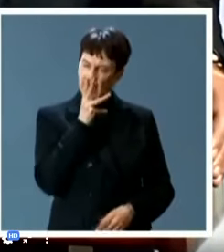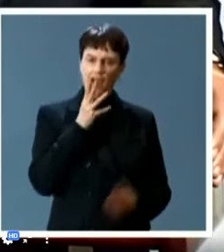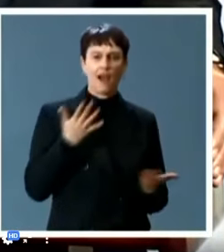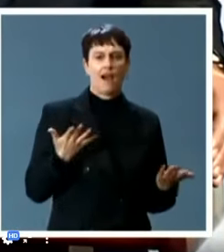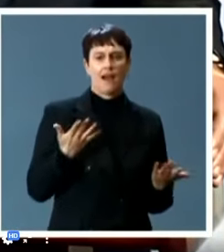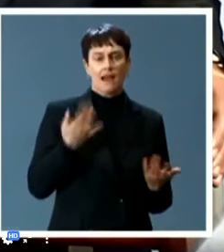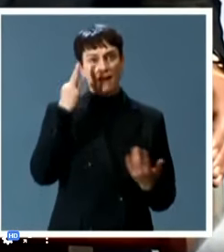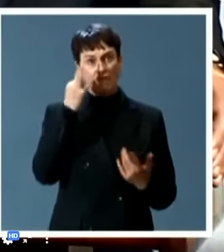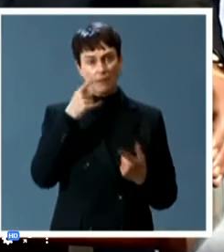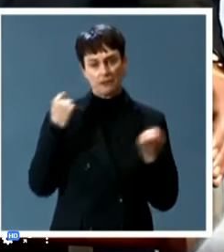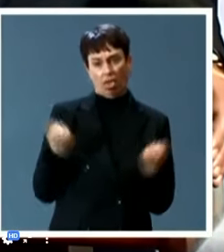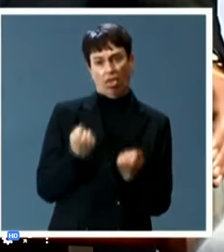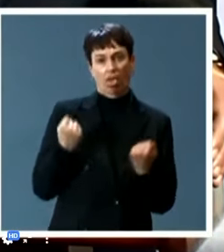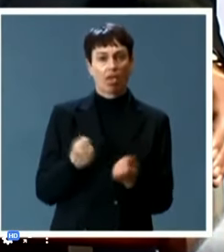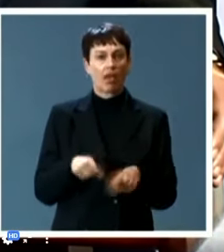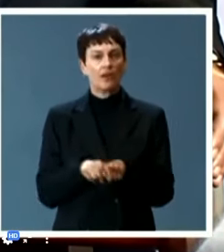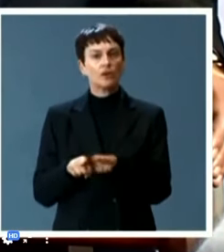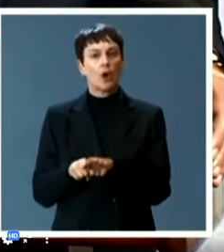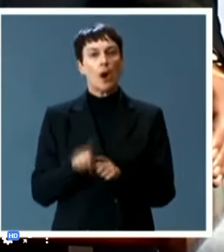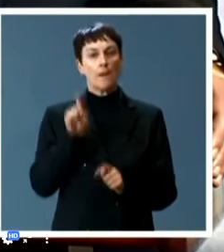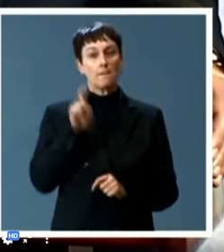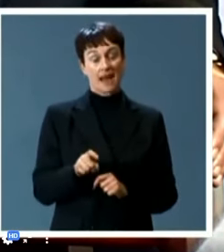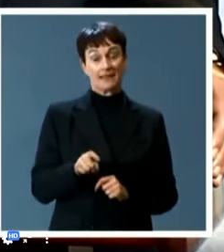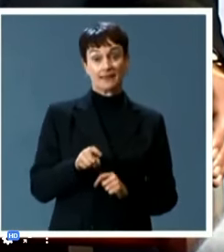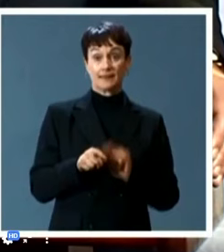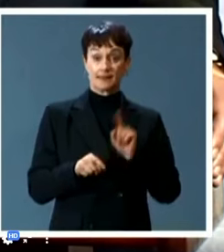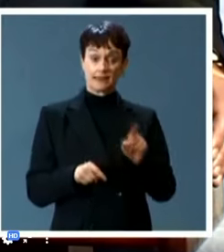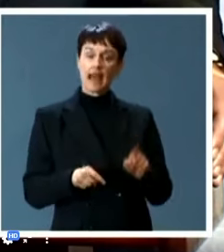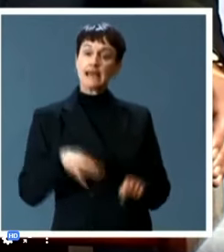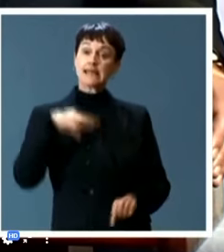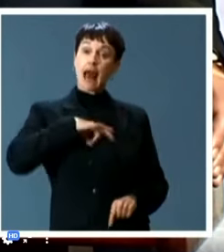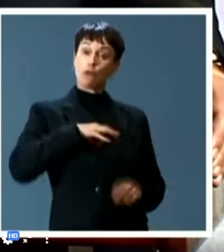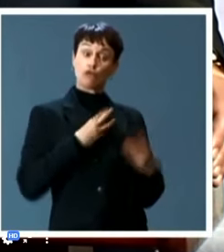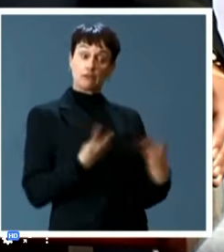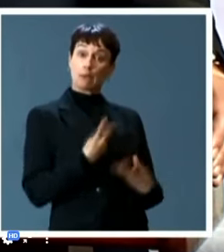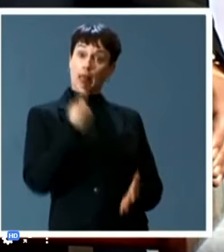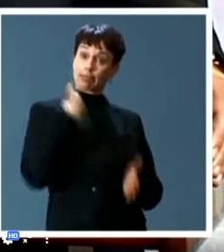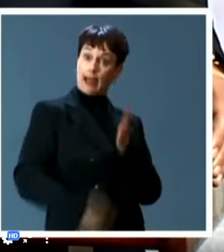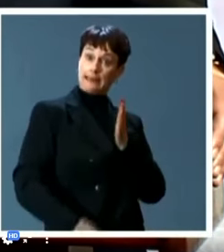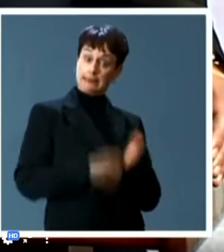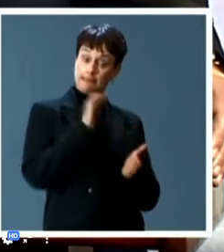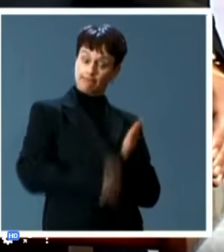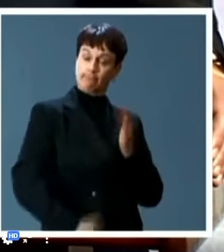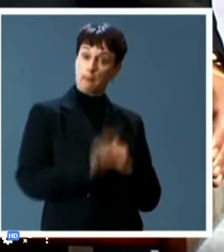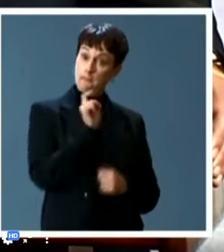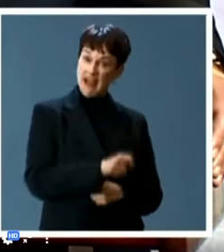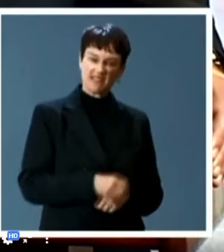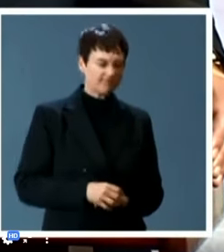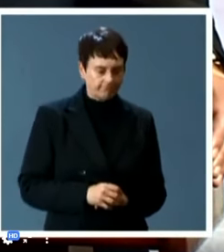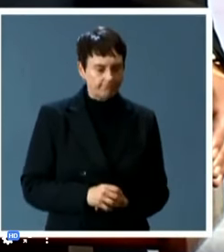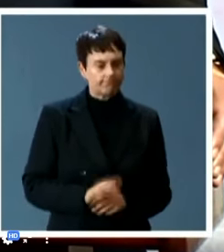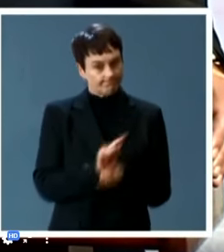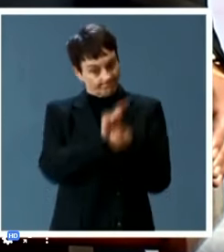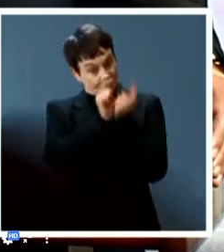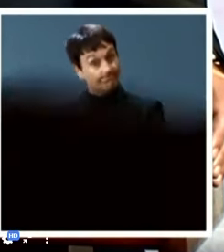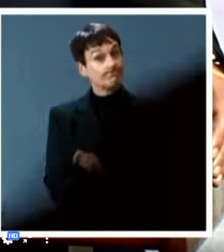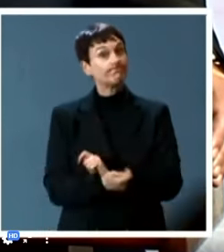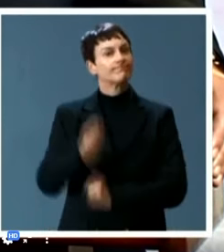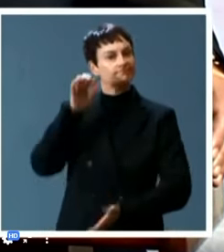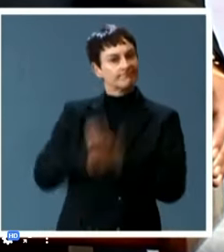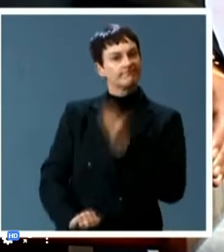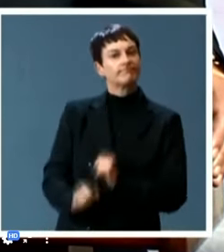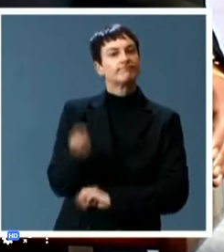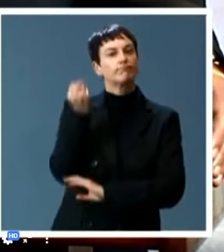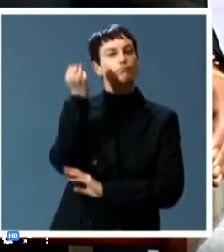burden from payrolls to carbon. Taxing carbon rather than people will increase output and employment while reducing